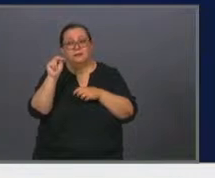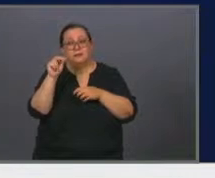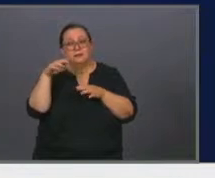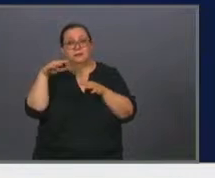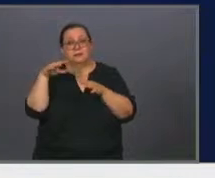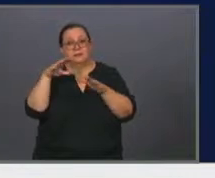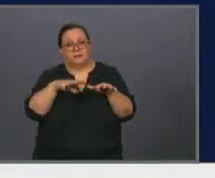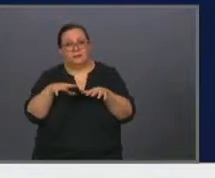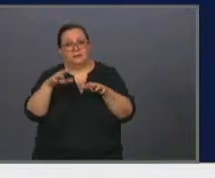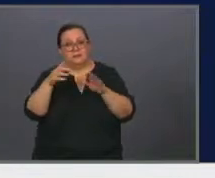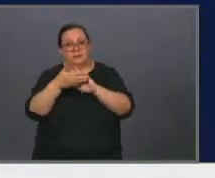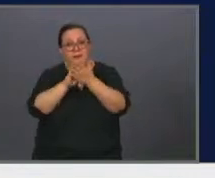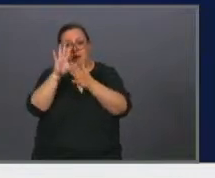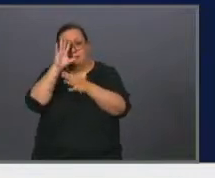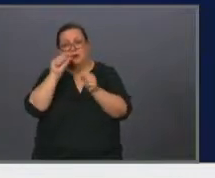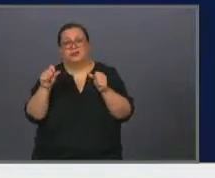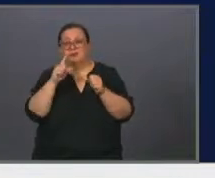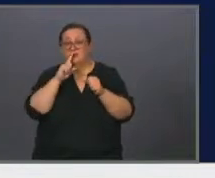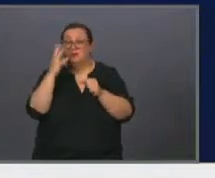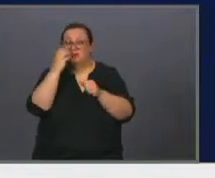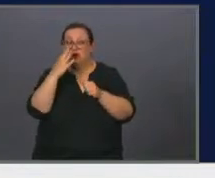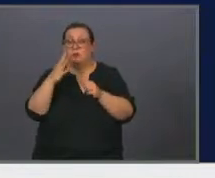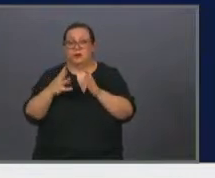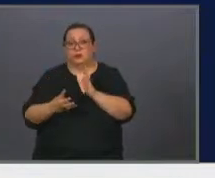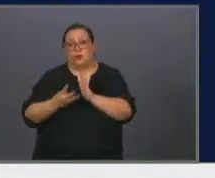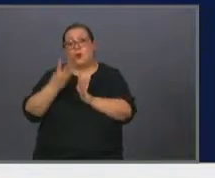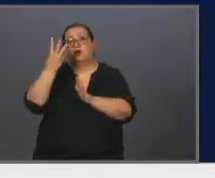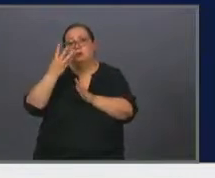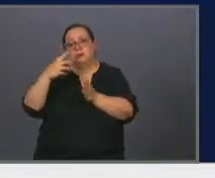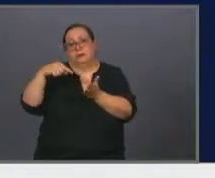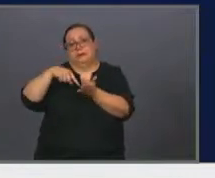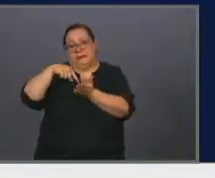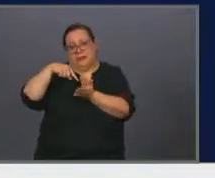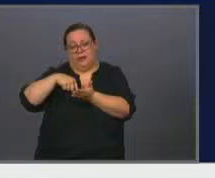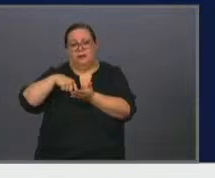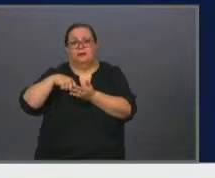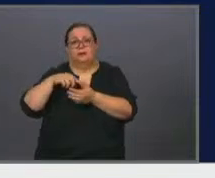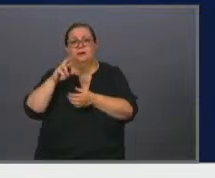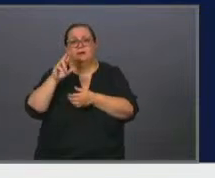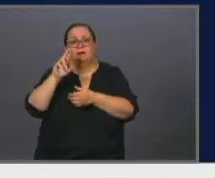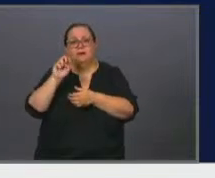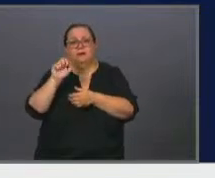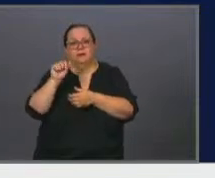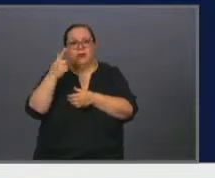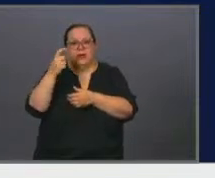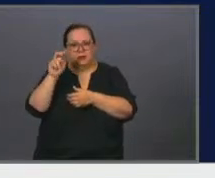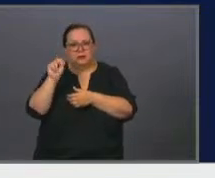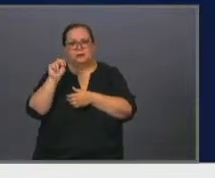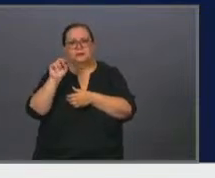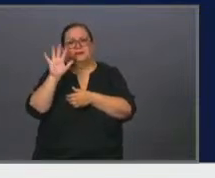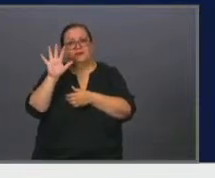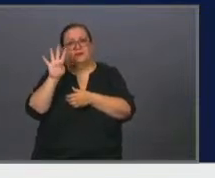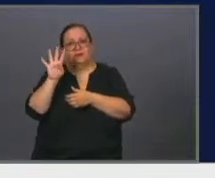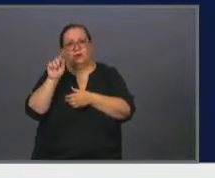quadrupled the debt deficits. Reagan's were $54.5